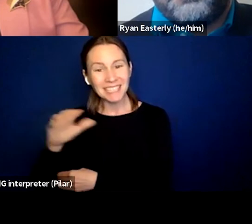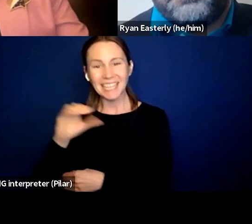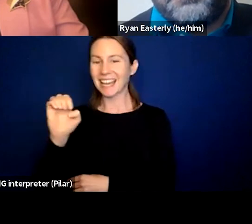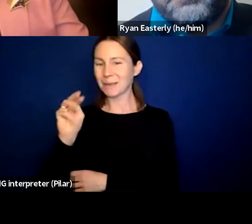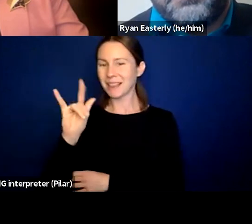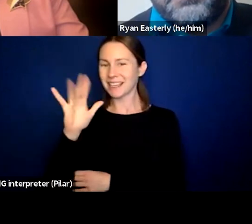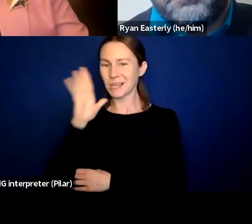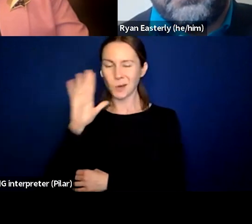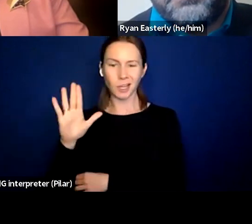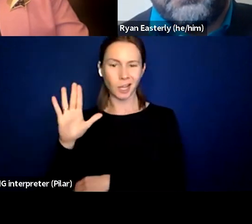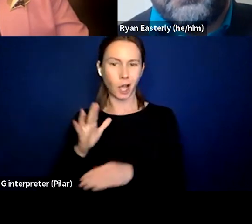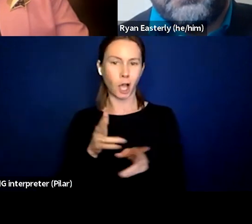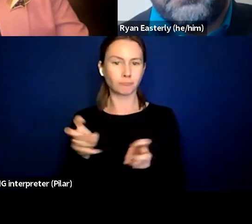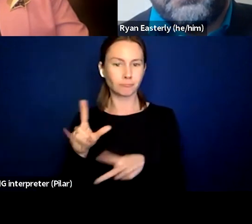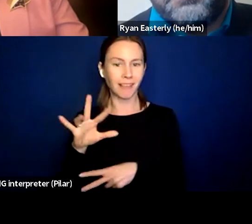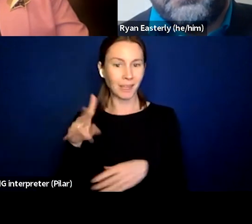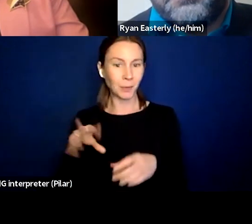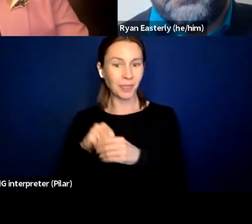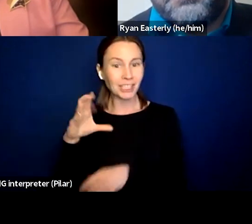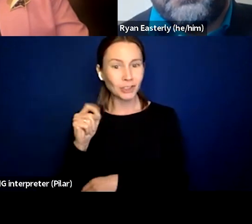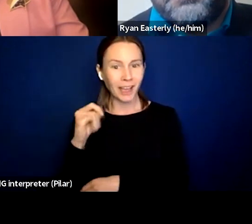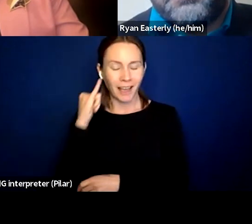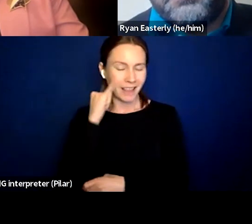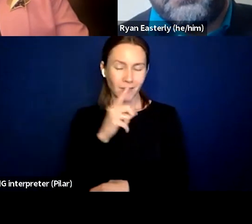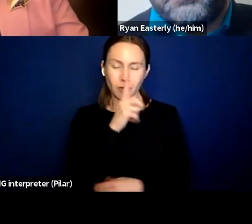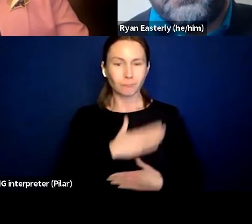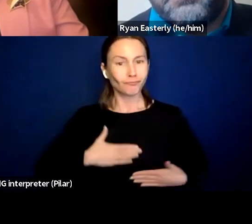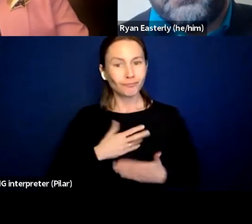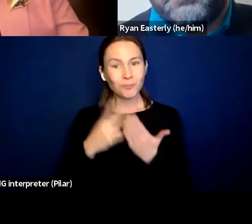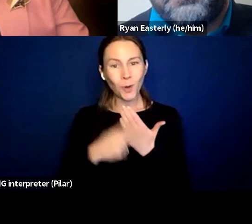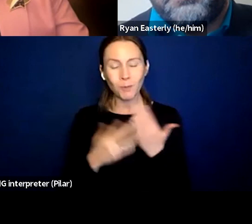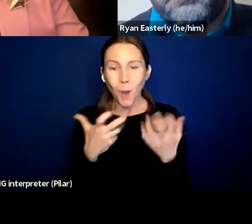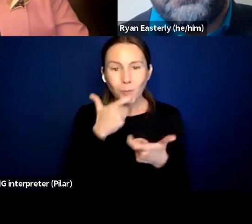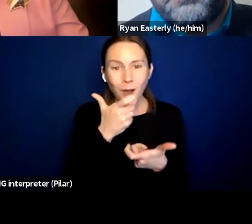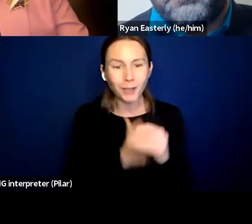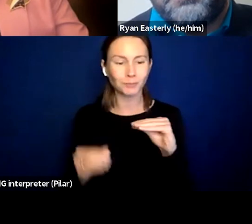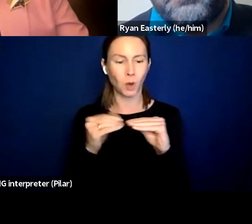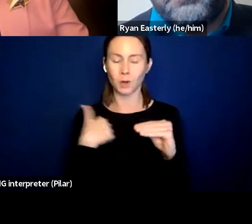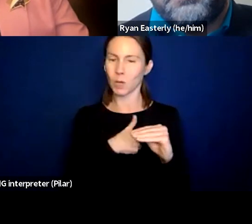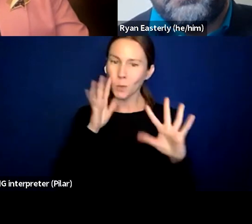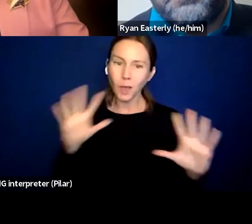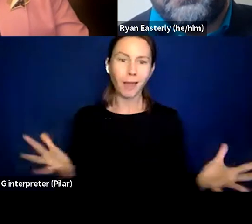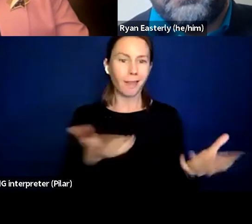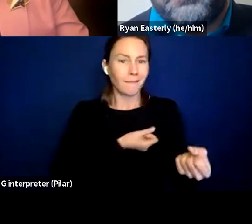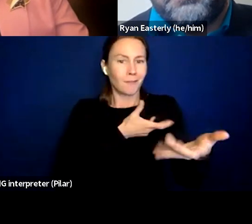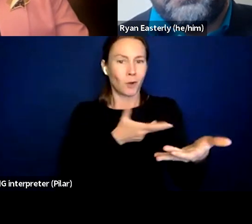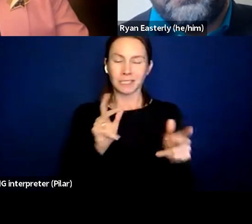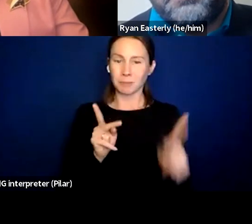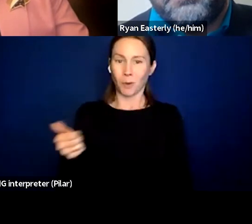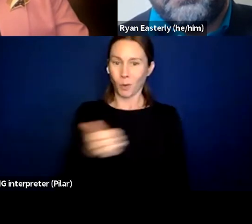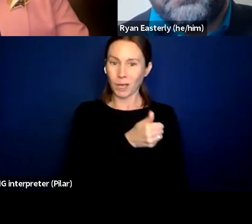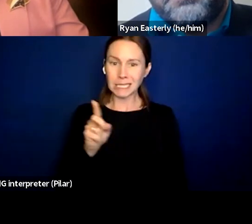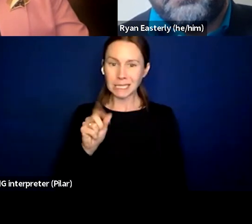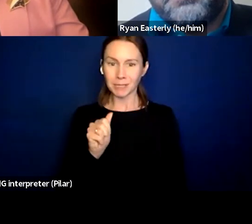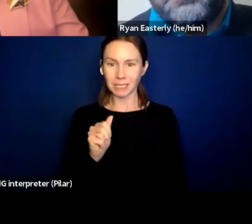a link in the chat if you loved this program and want to see more like it, where we elevate voices of people with disabilities in new